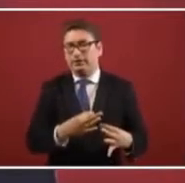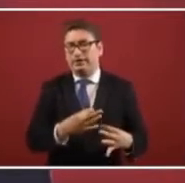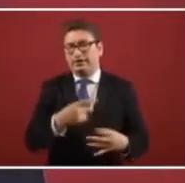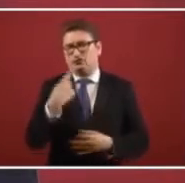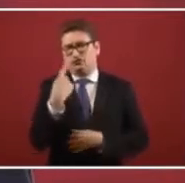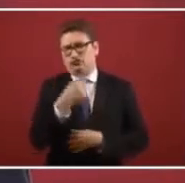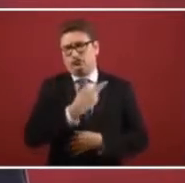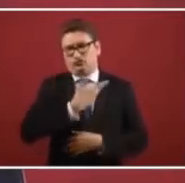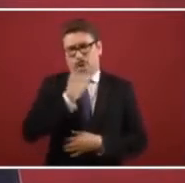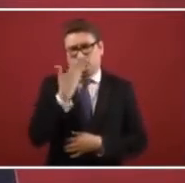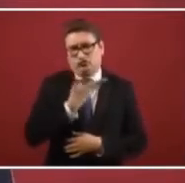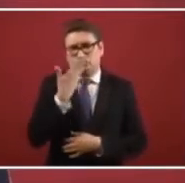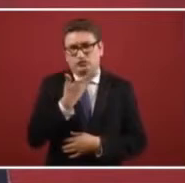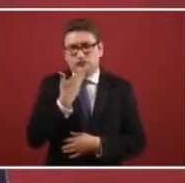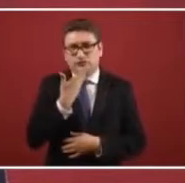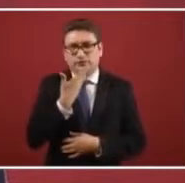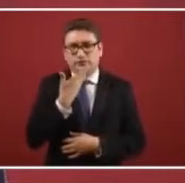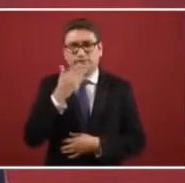our democracy.